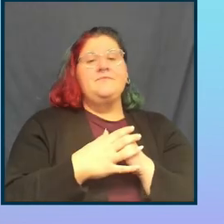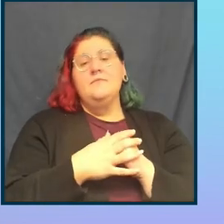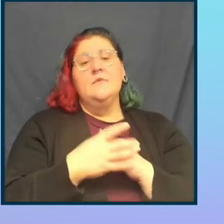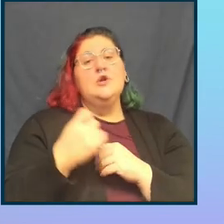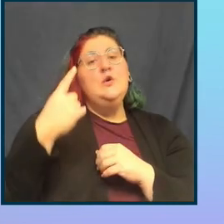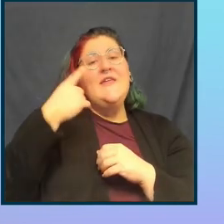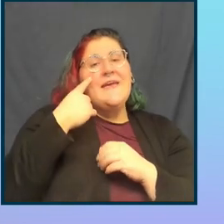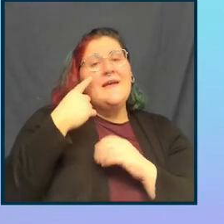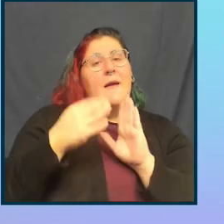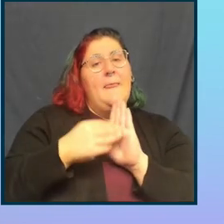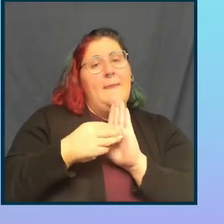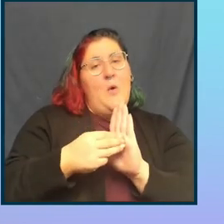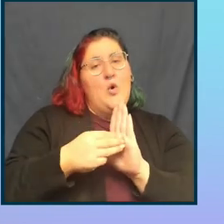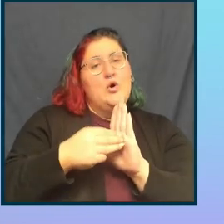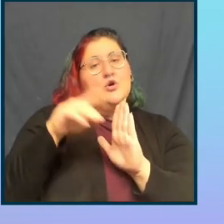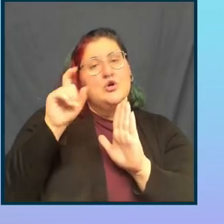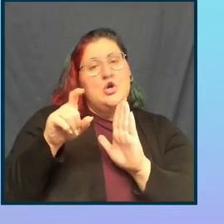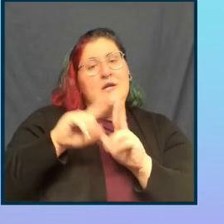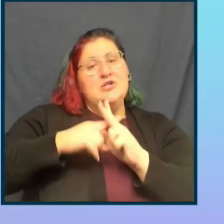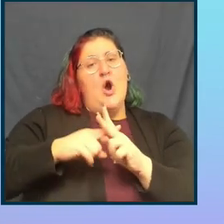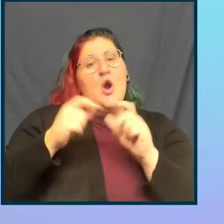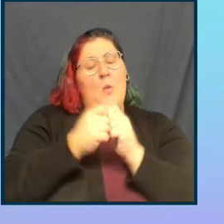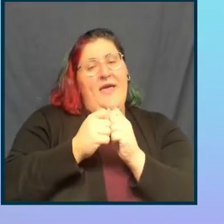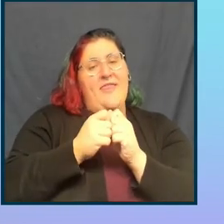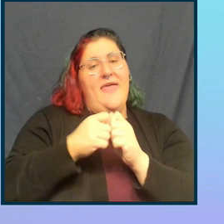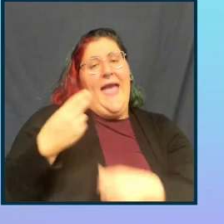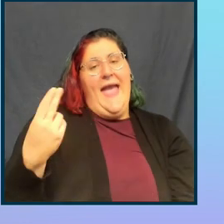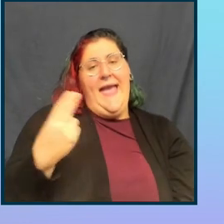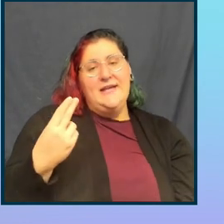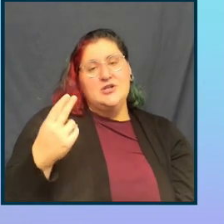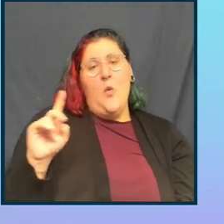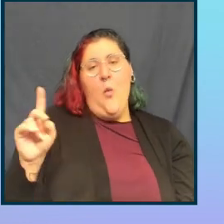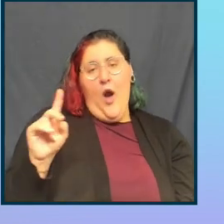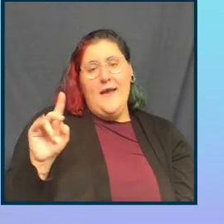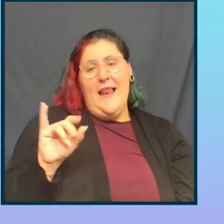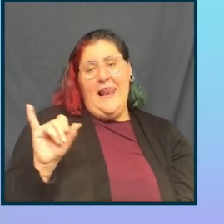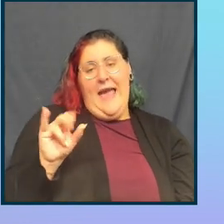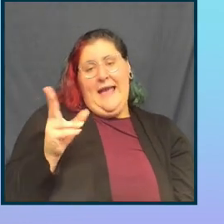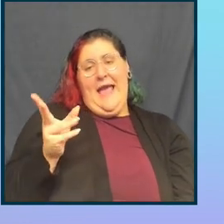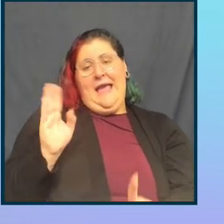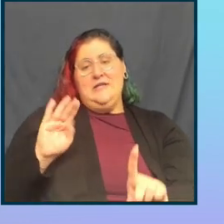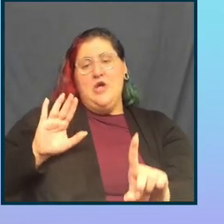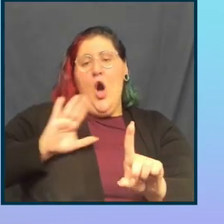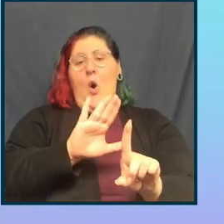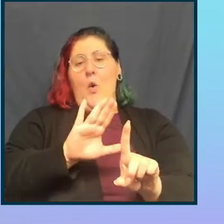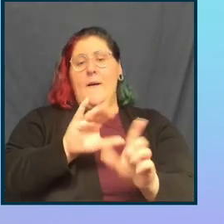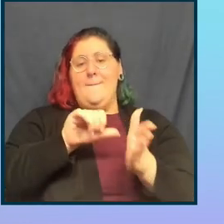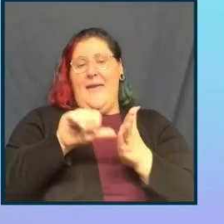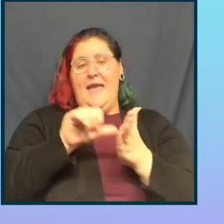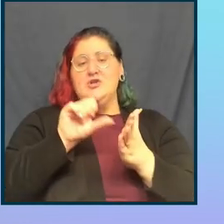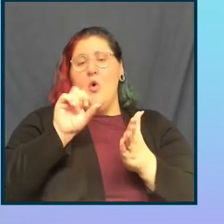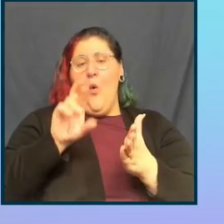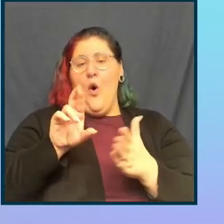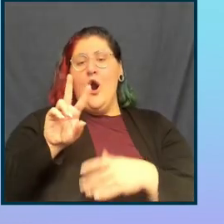modal should begin with an H1, kind of like it's its own page, or an H2 because it's below the parent page in the DOM?